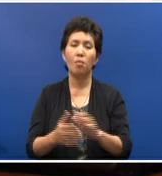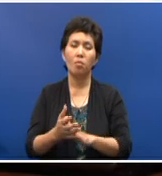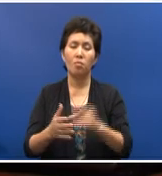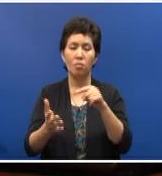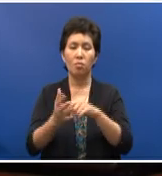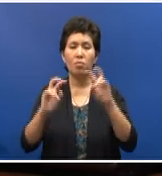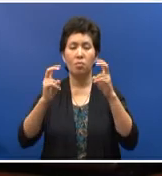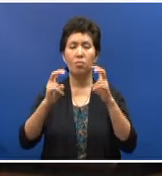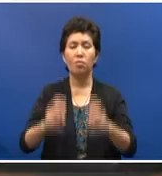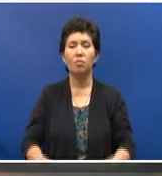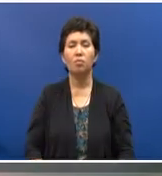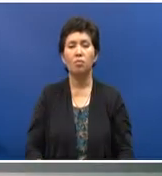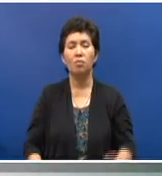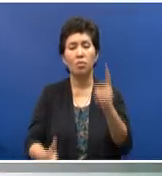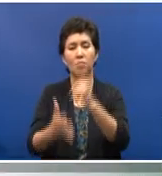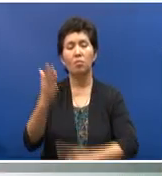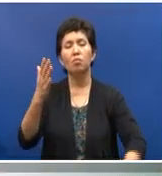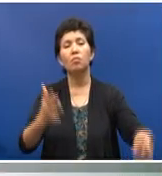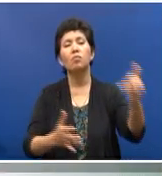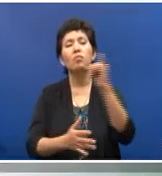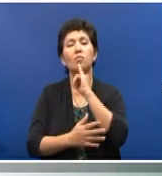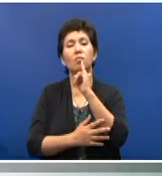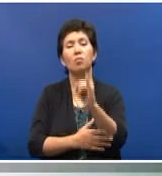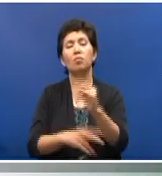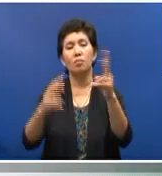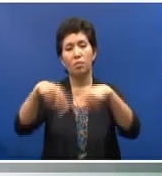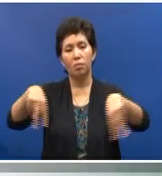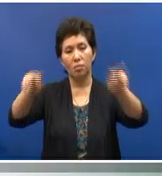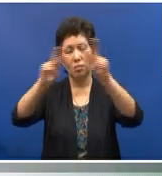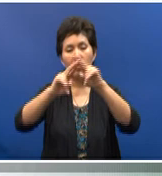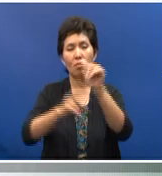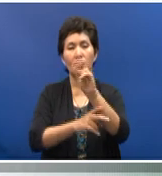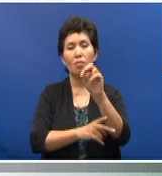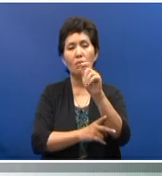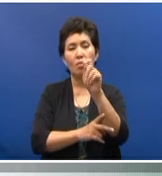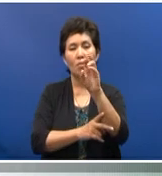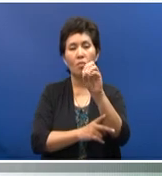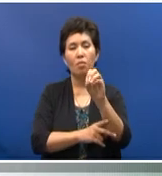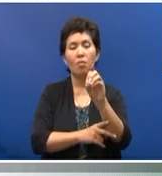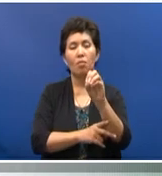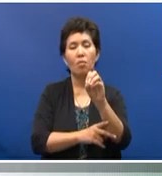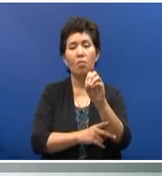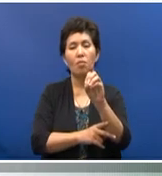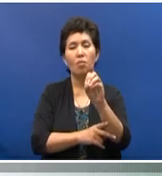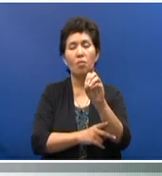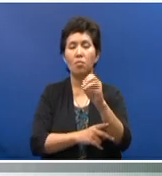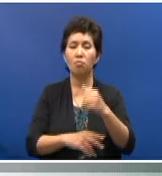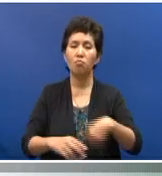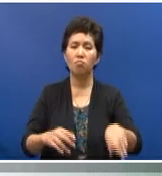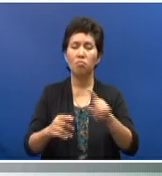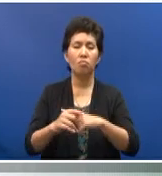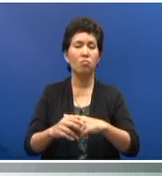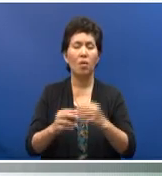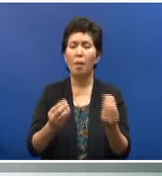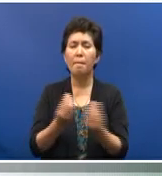subject? Okay, what is the value of anthropology to society? Okay, is it something that brings